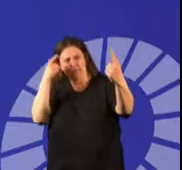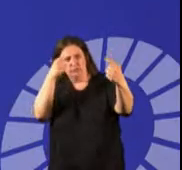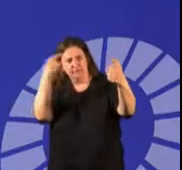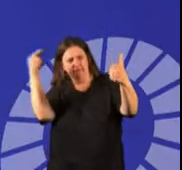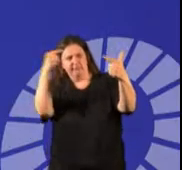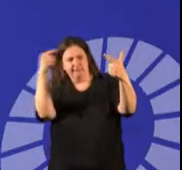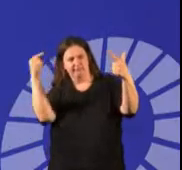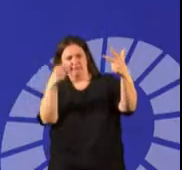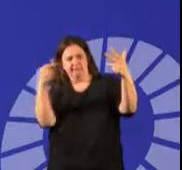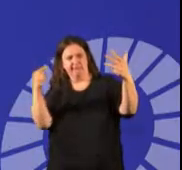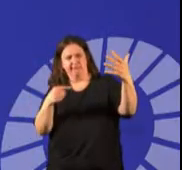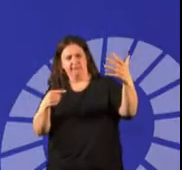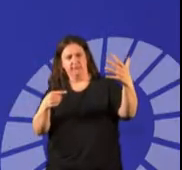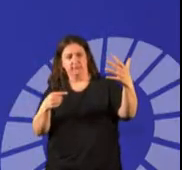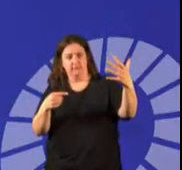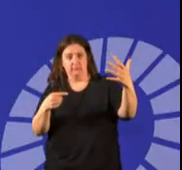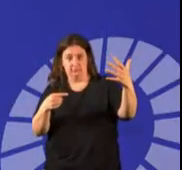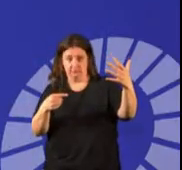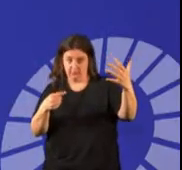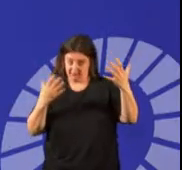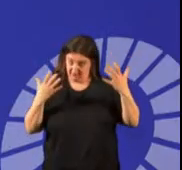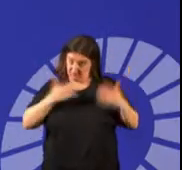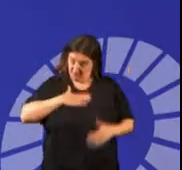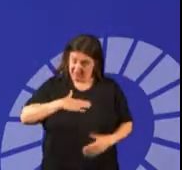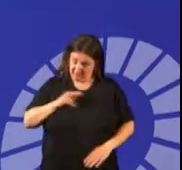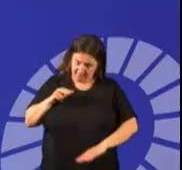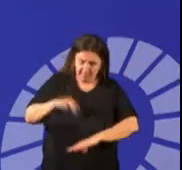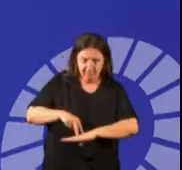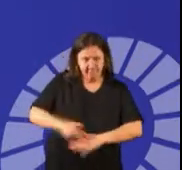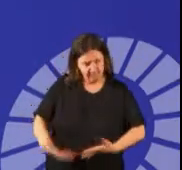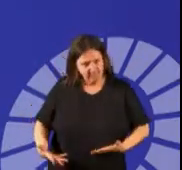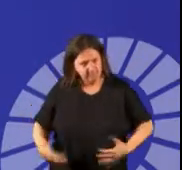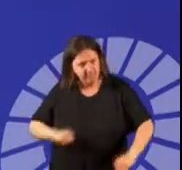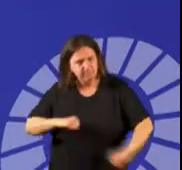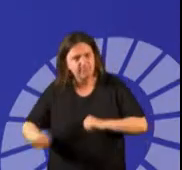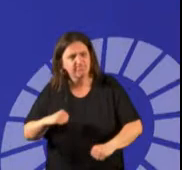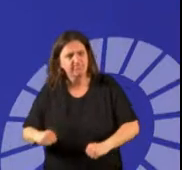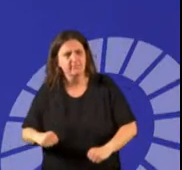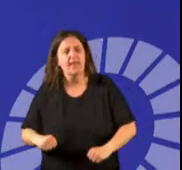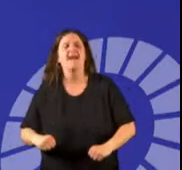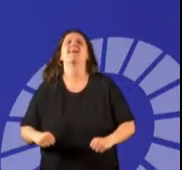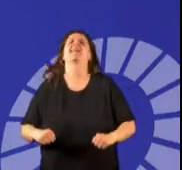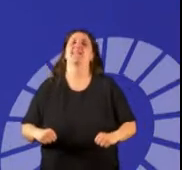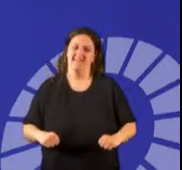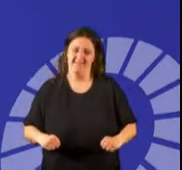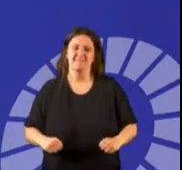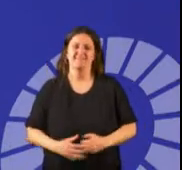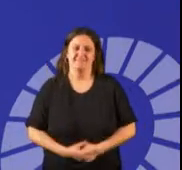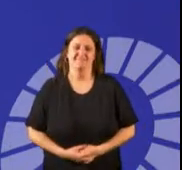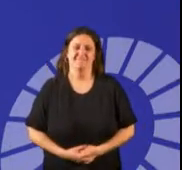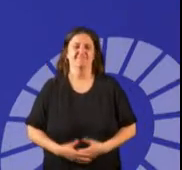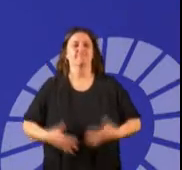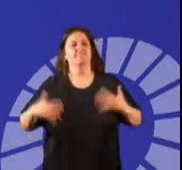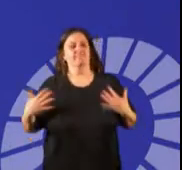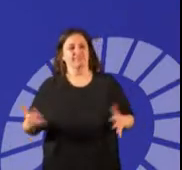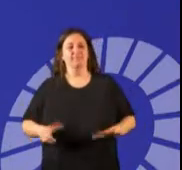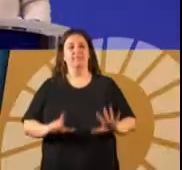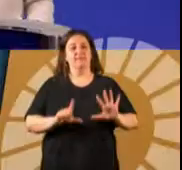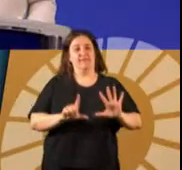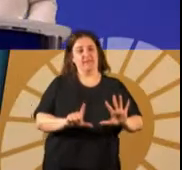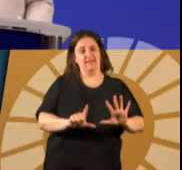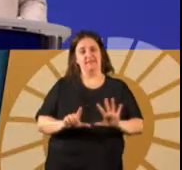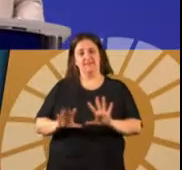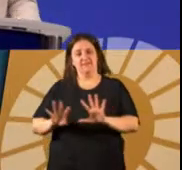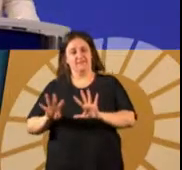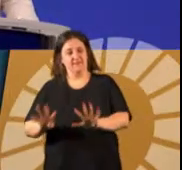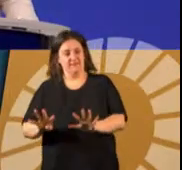worth 79 billion euros. At least 85% of the new actions will contribute